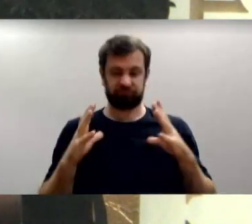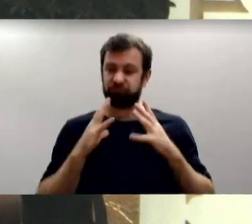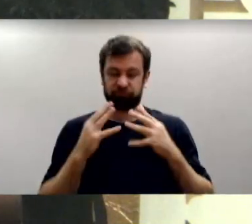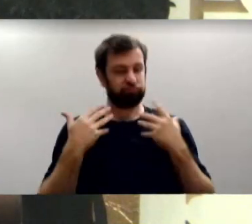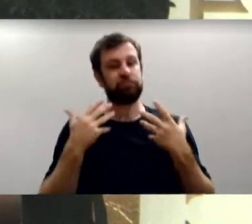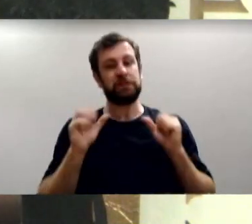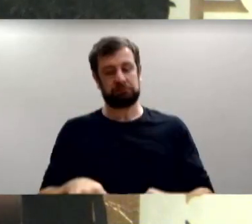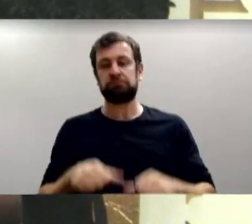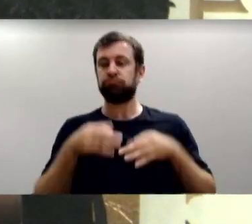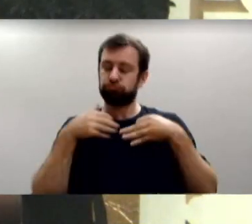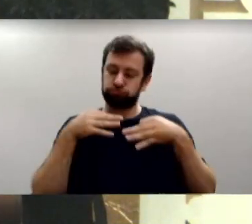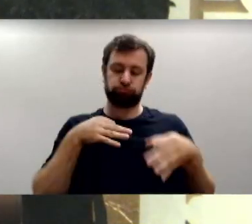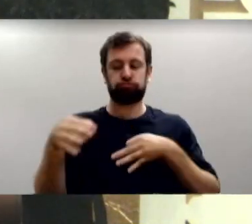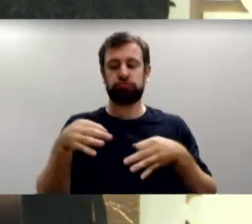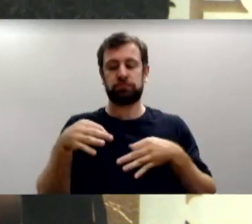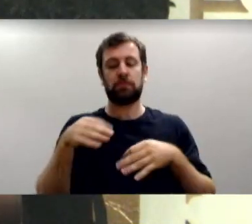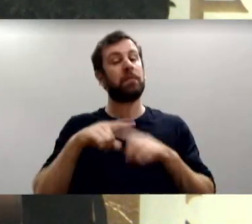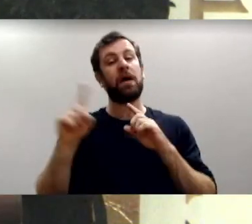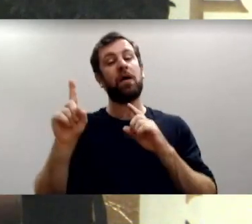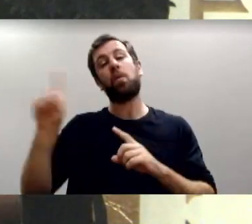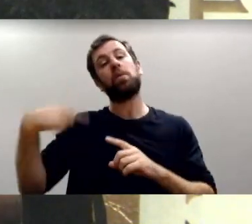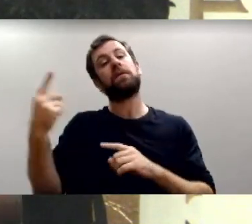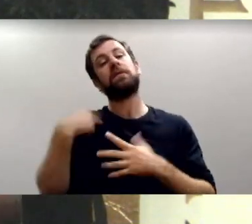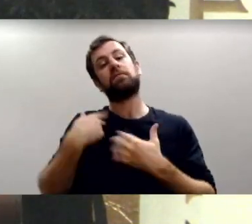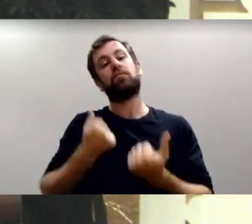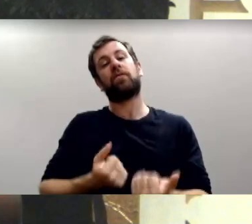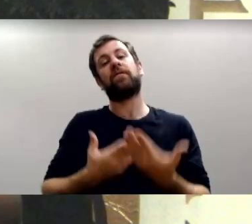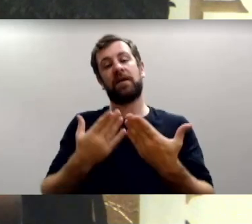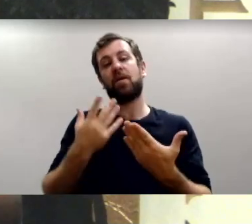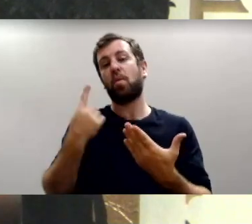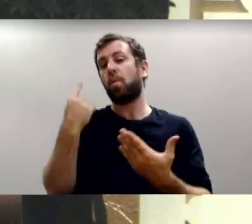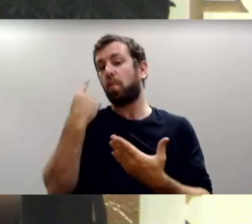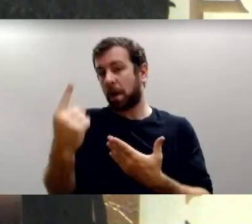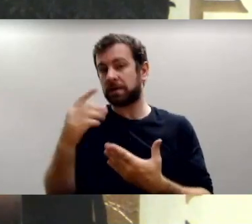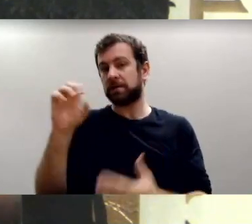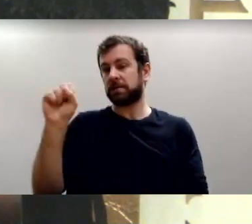But he only gives us the details of one salat, which actually